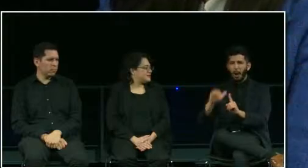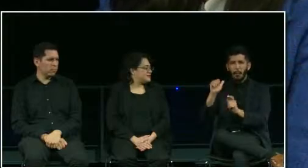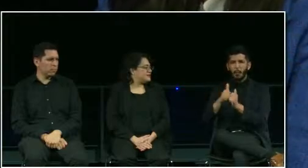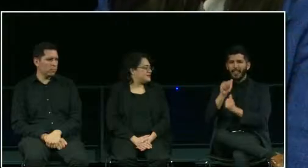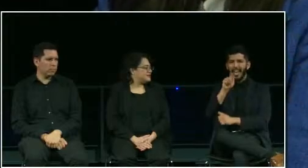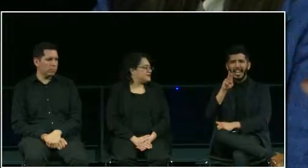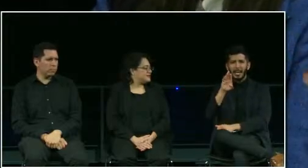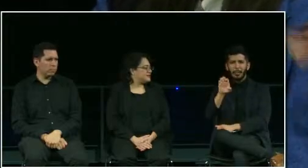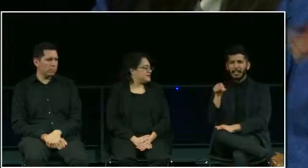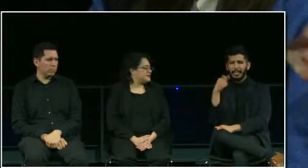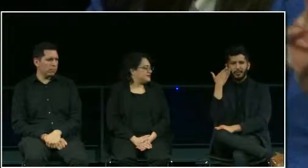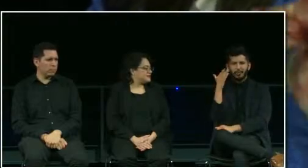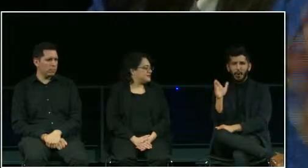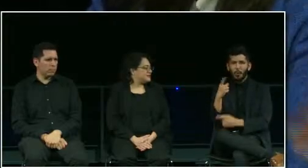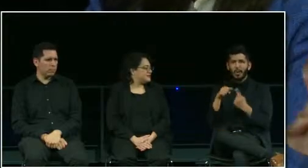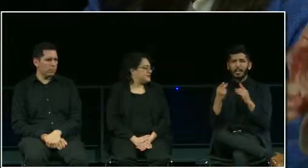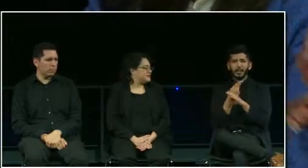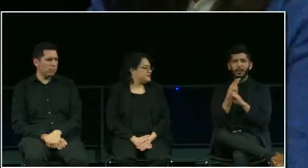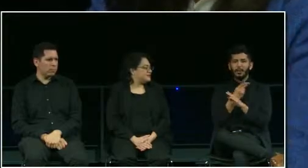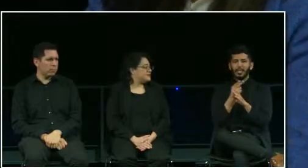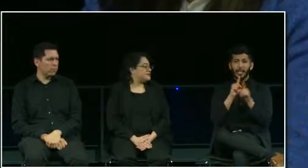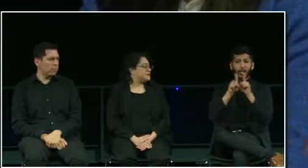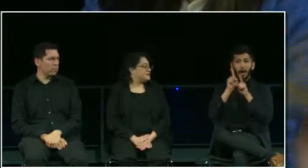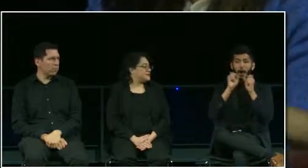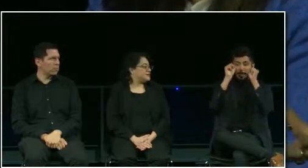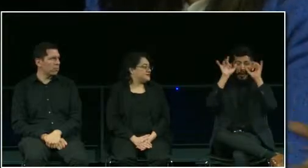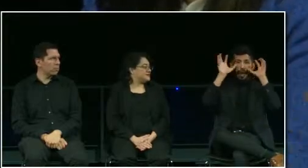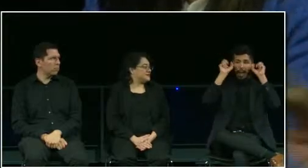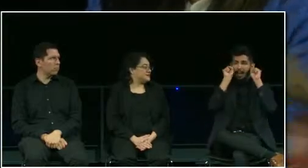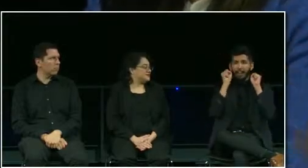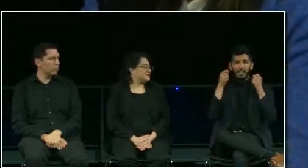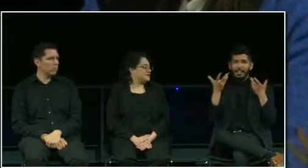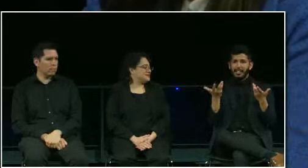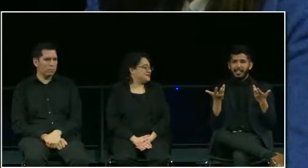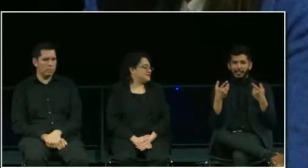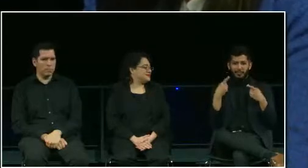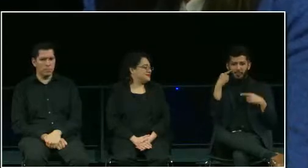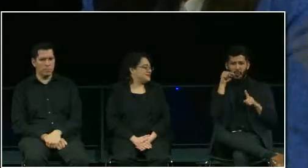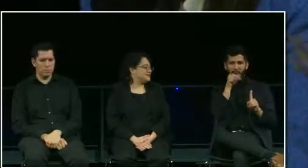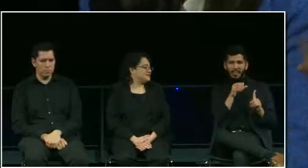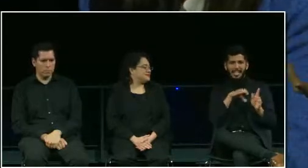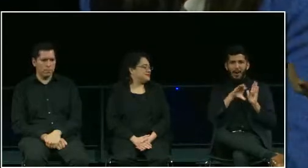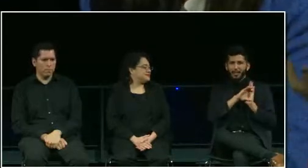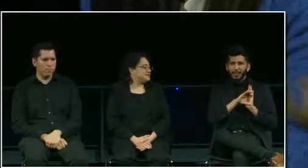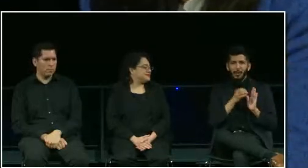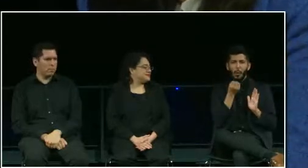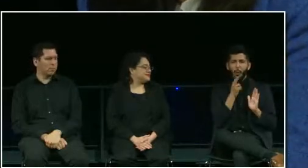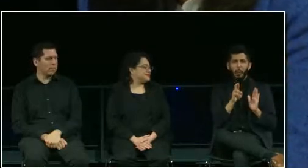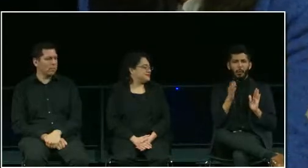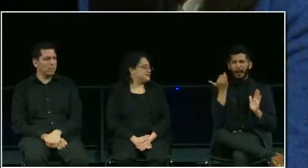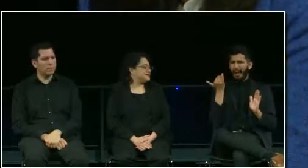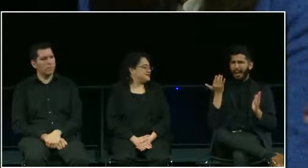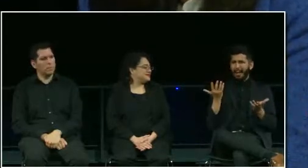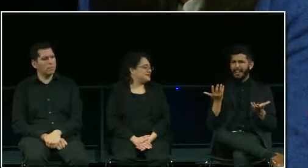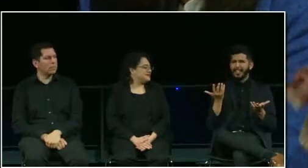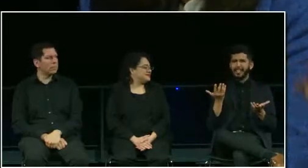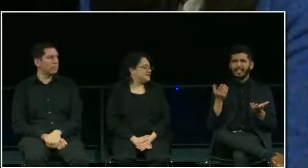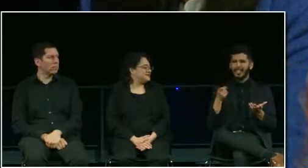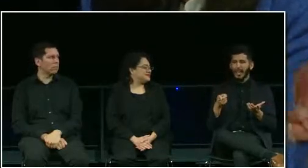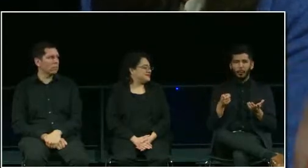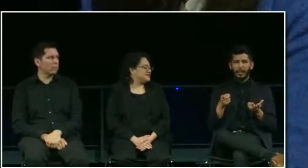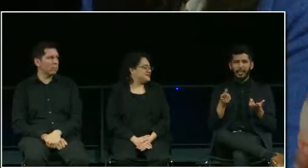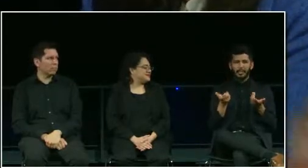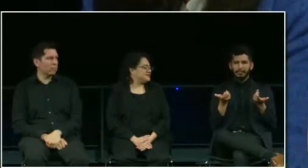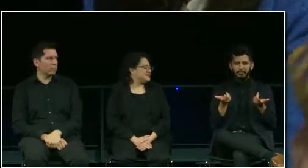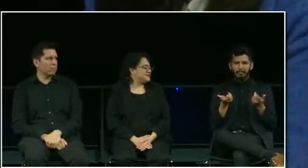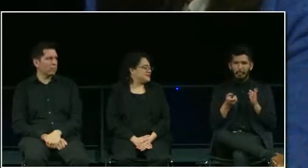when to use the starry eyes for the characters or like why, you know, they would suddenly be like